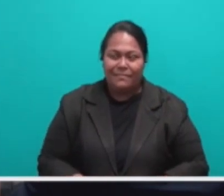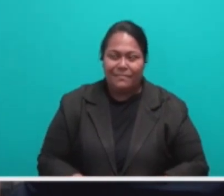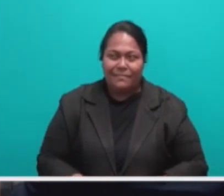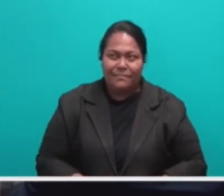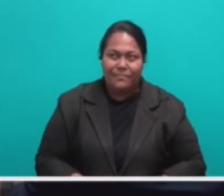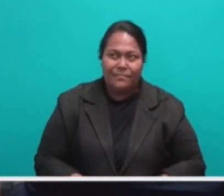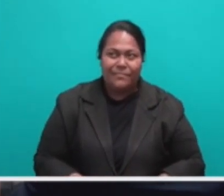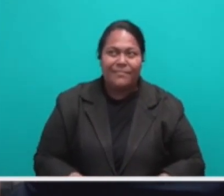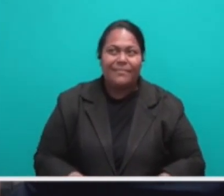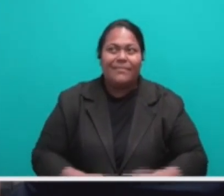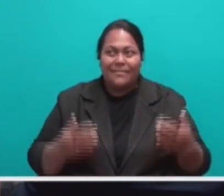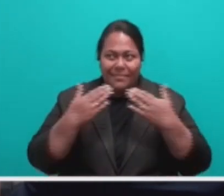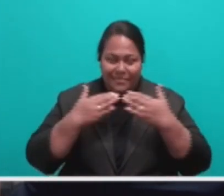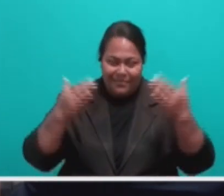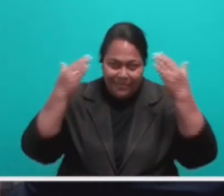Thank you, Mr. Speaker, sir.